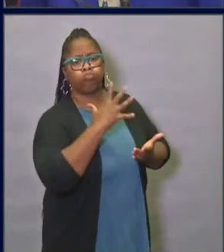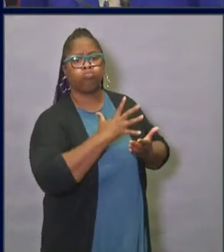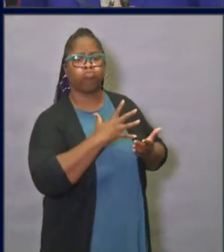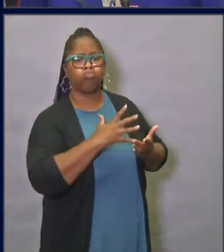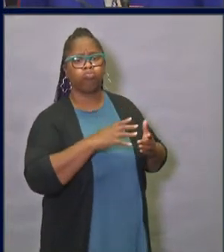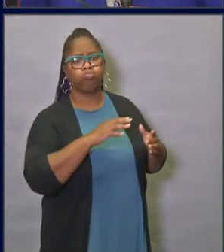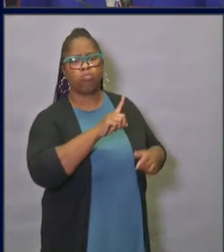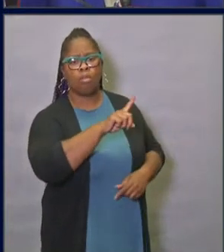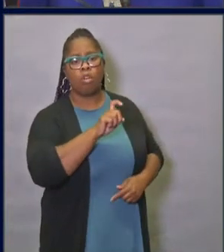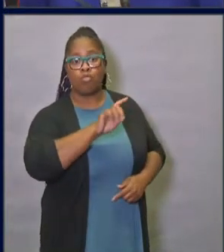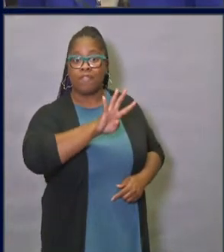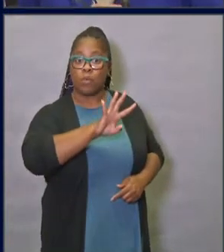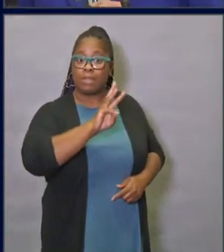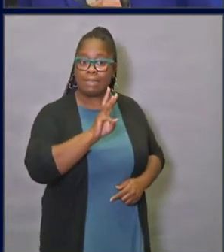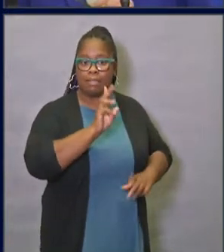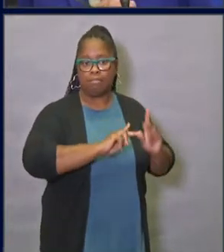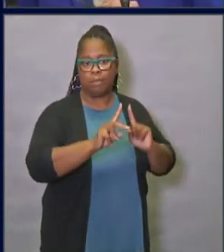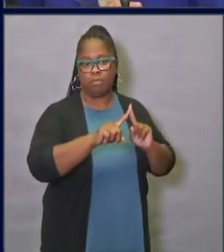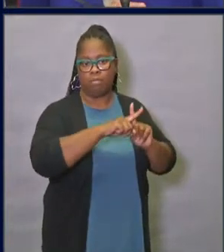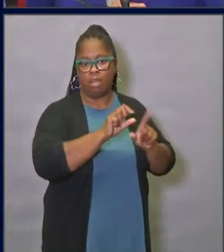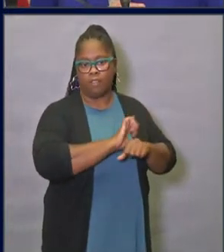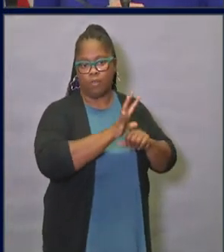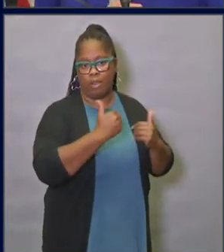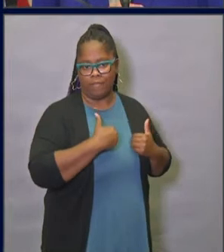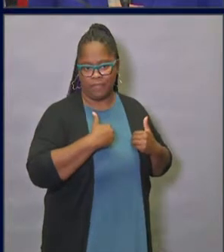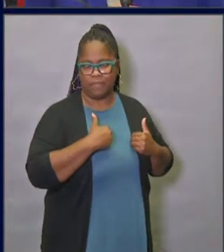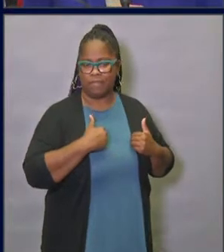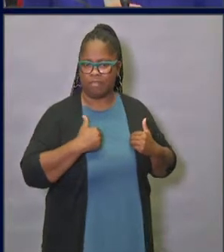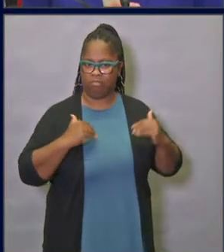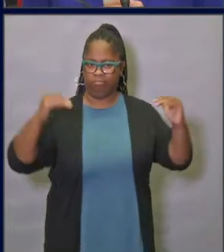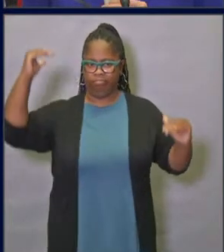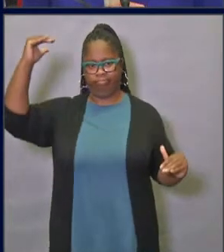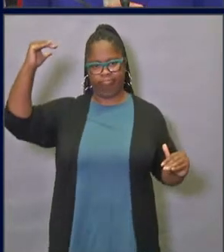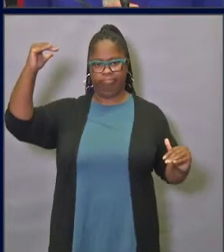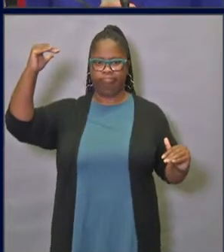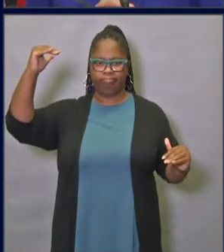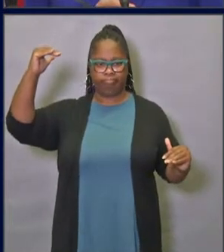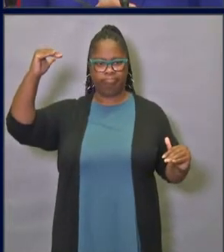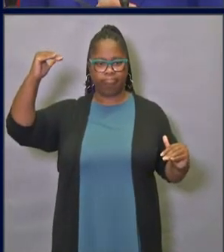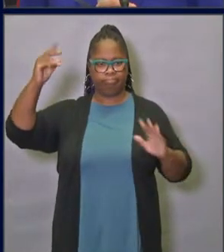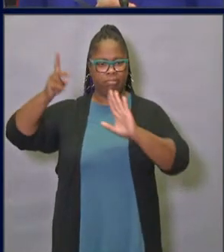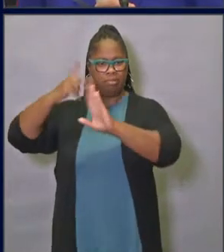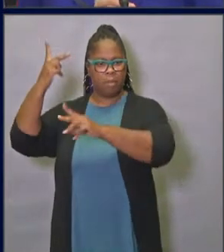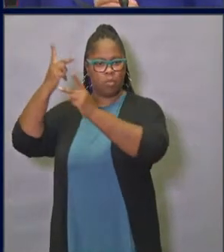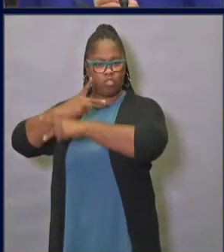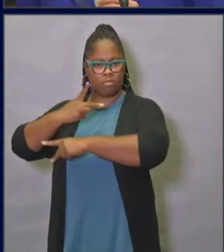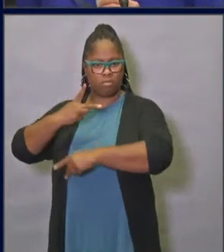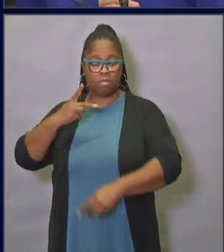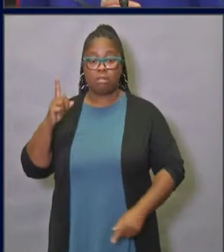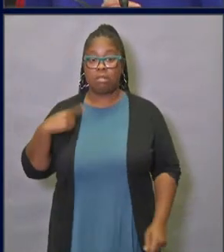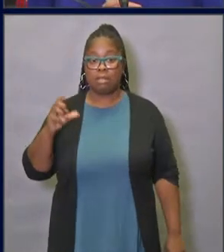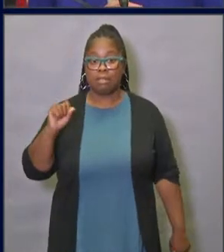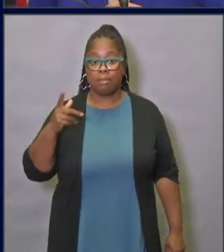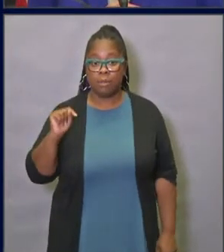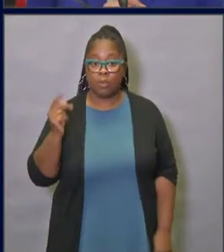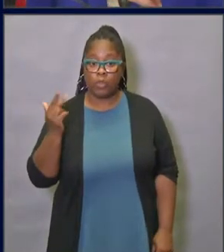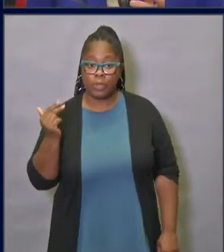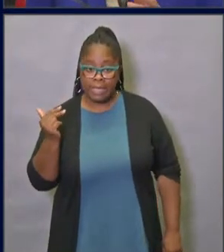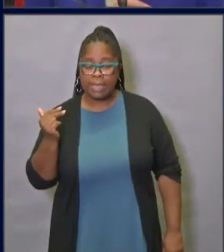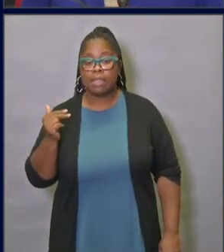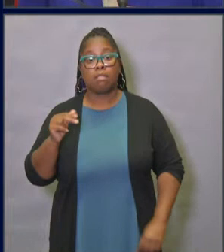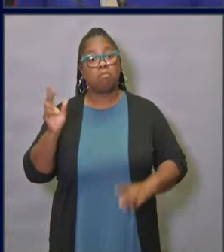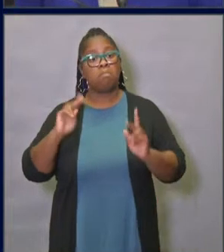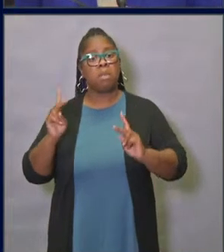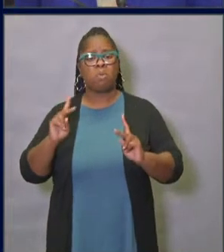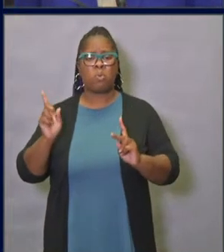peaked at 146 cases per 100,000 people. As of September 13th, cases amongst people living in areas